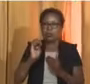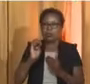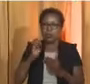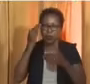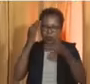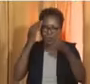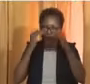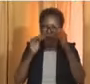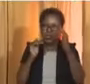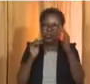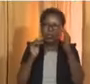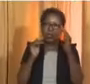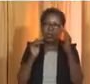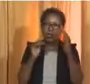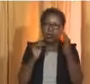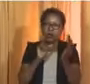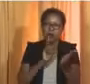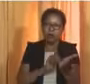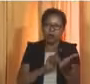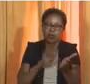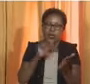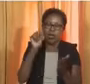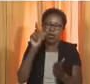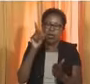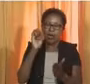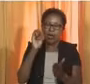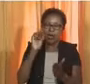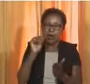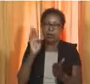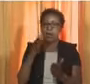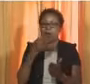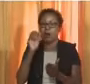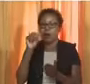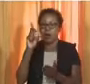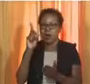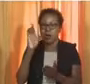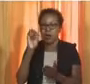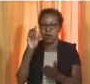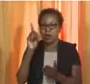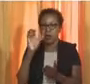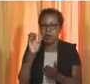Professor Dr. Adem Abebe,